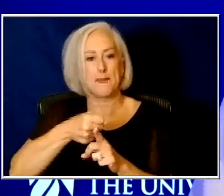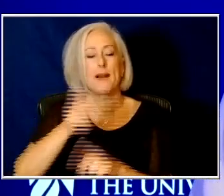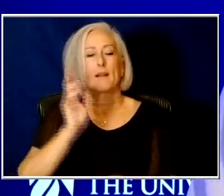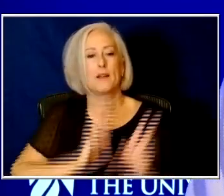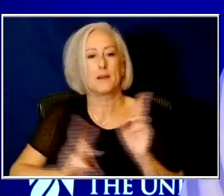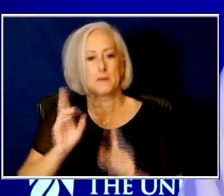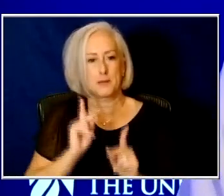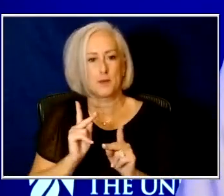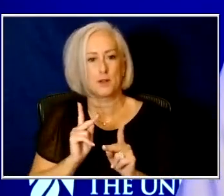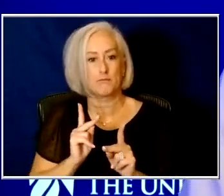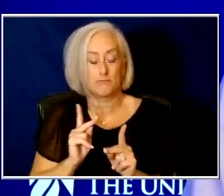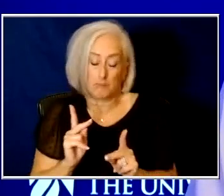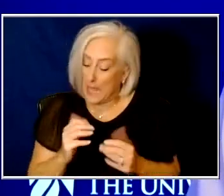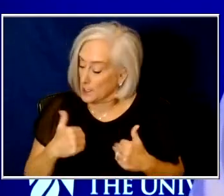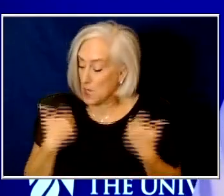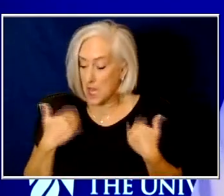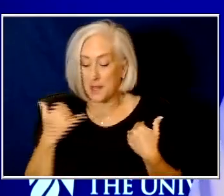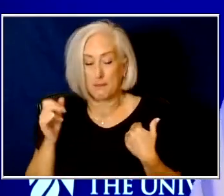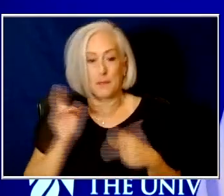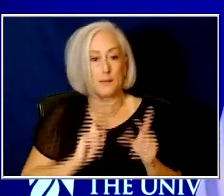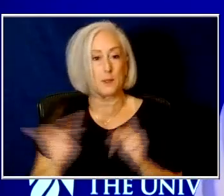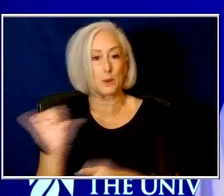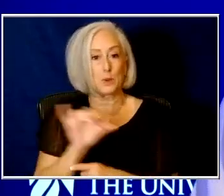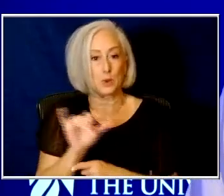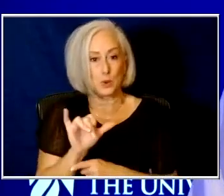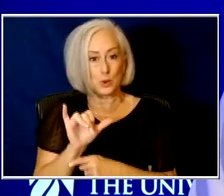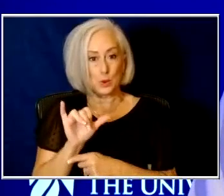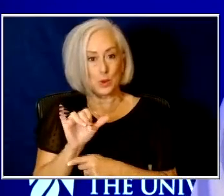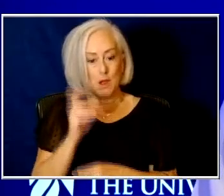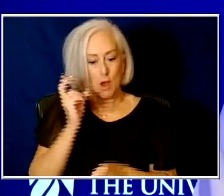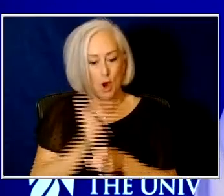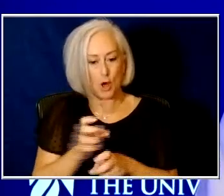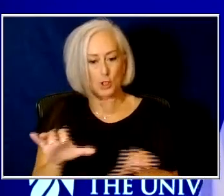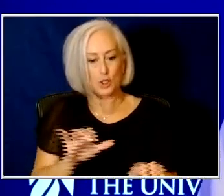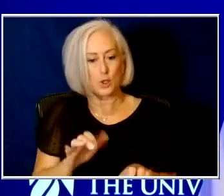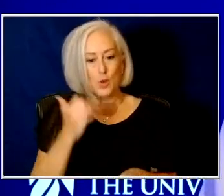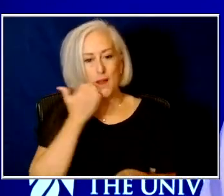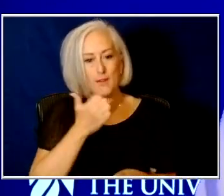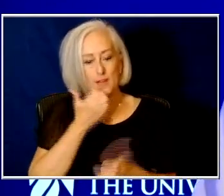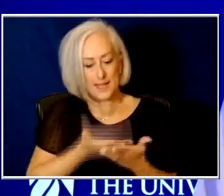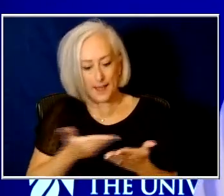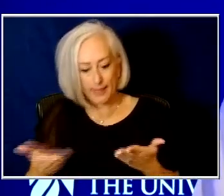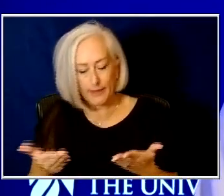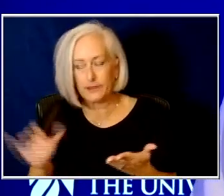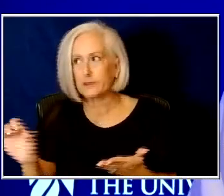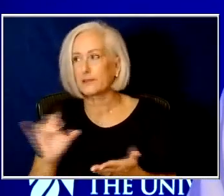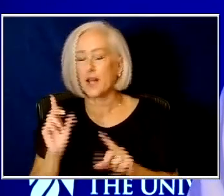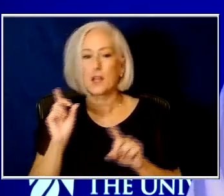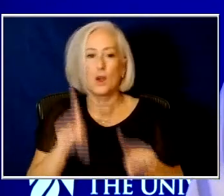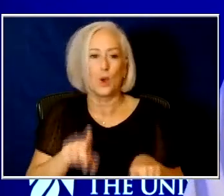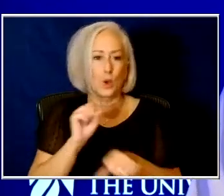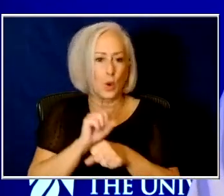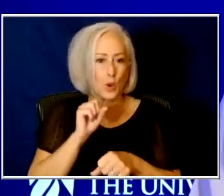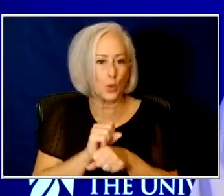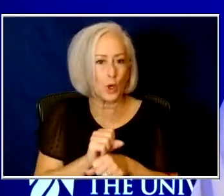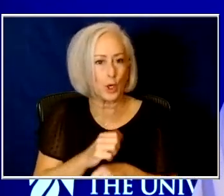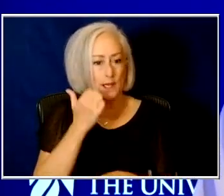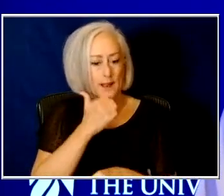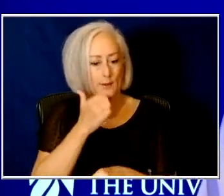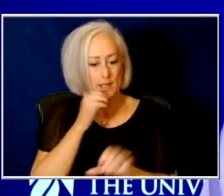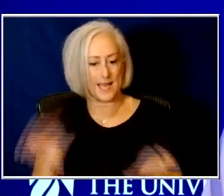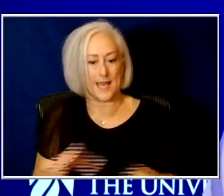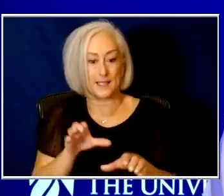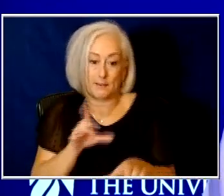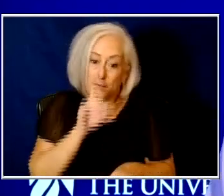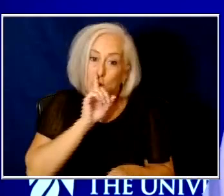even young people. You know, difficult to do daily things like go to work and regular activities of daily living. So it is very impactful